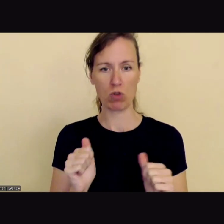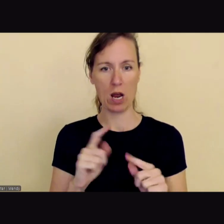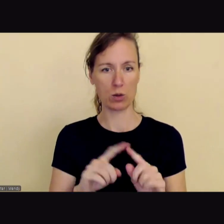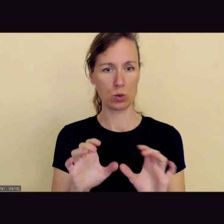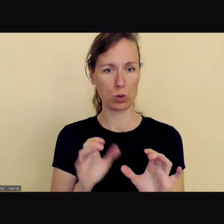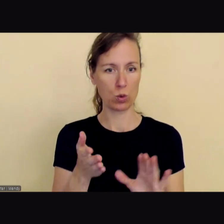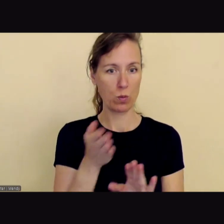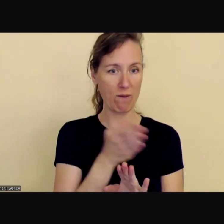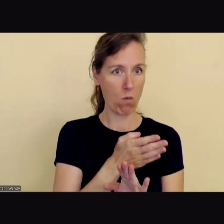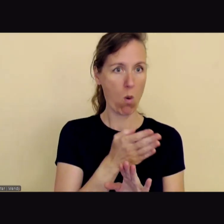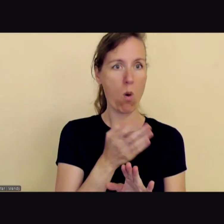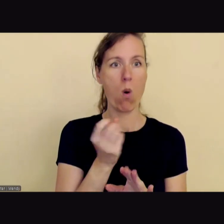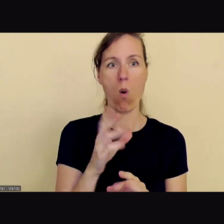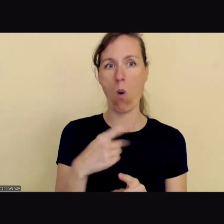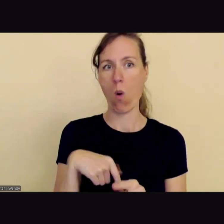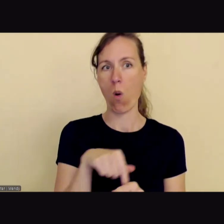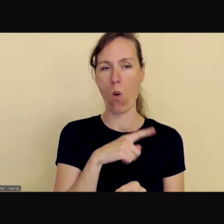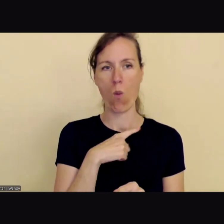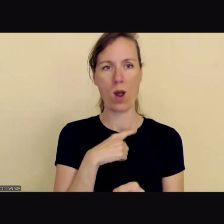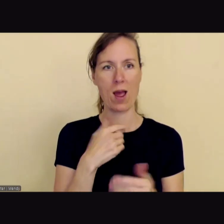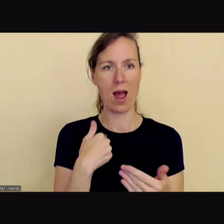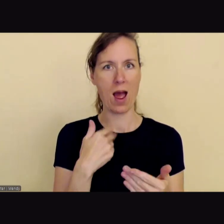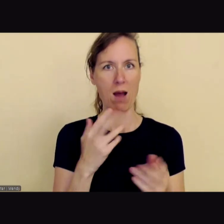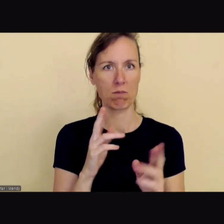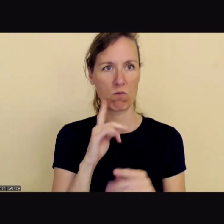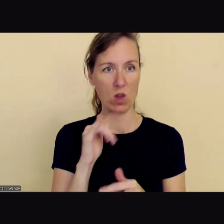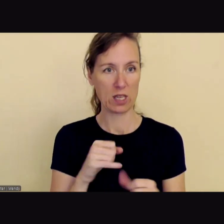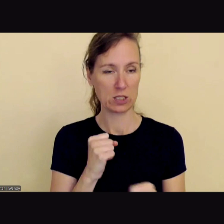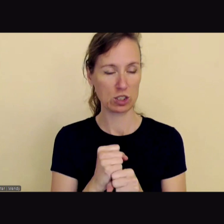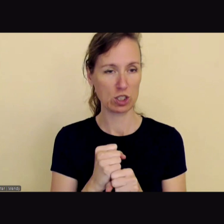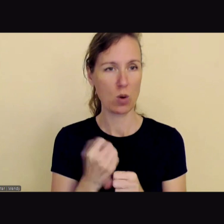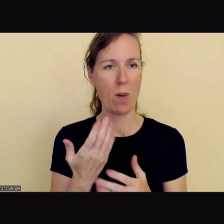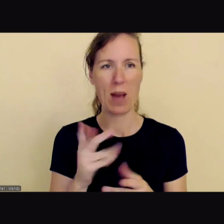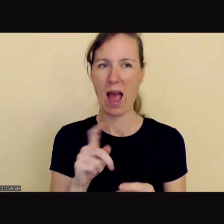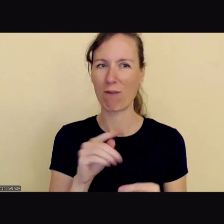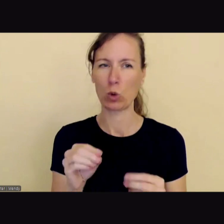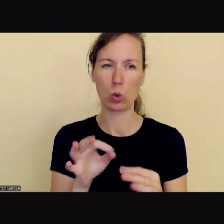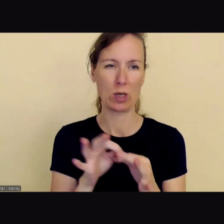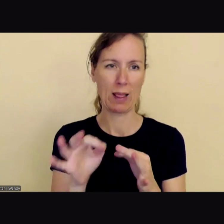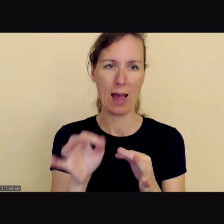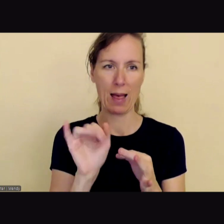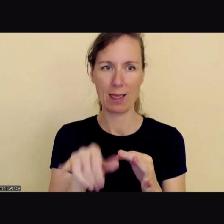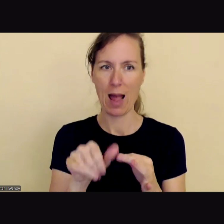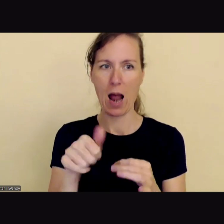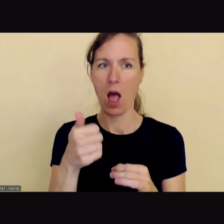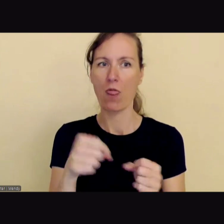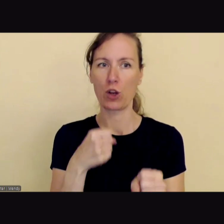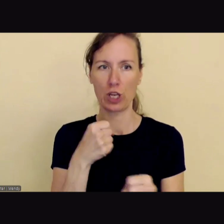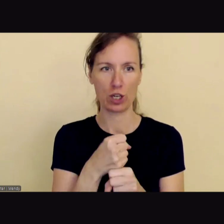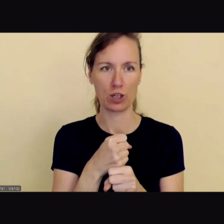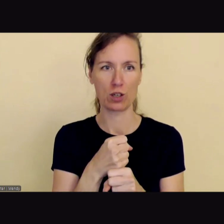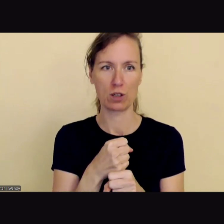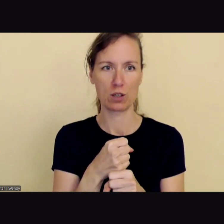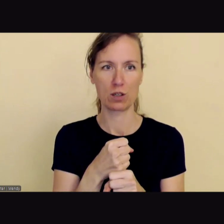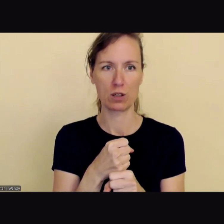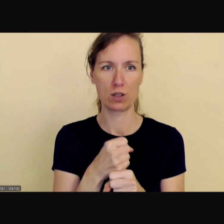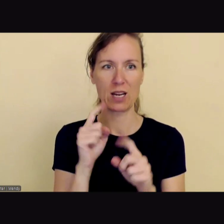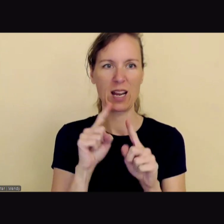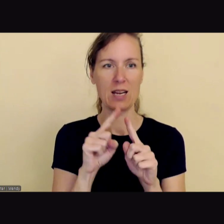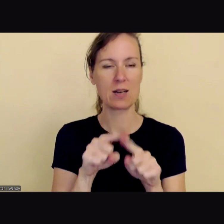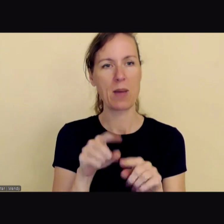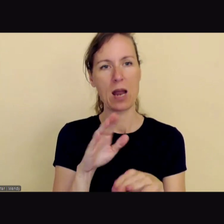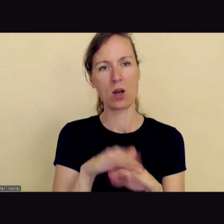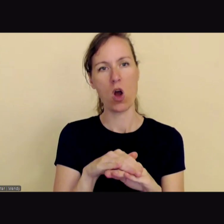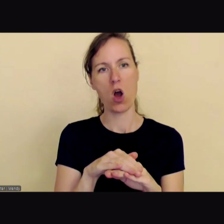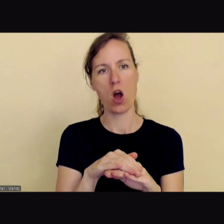for this year. In previous years, we may have to delay that Yeah, another year or maybe two, absolutely. depending